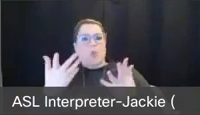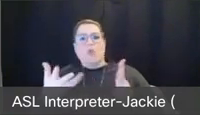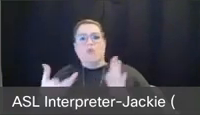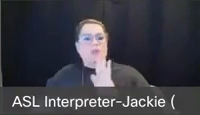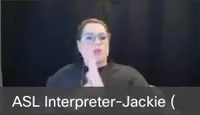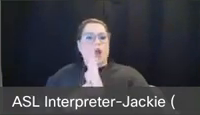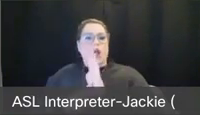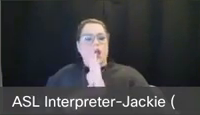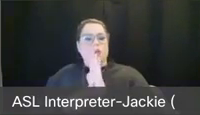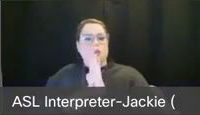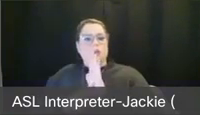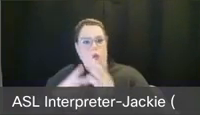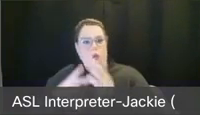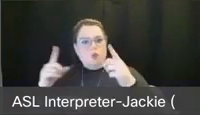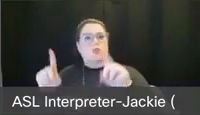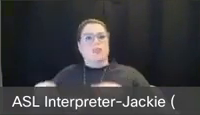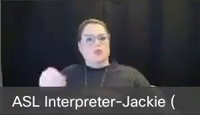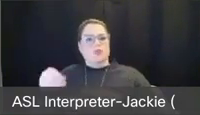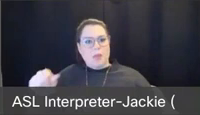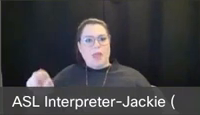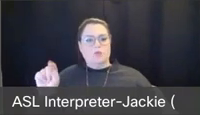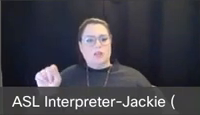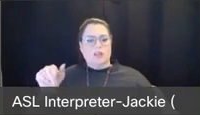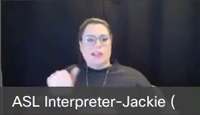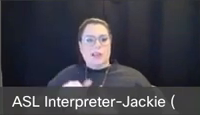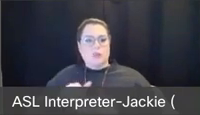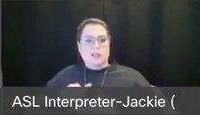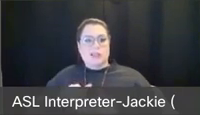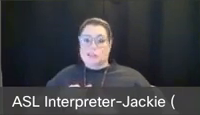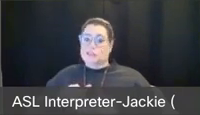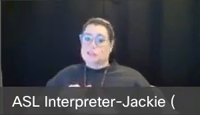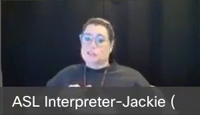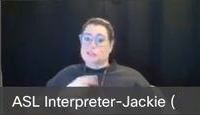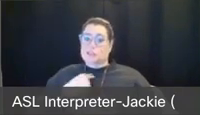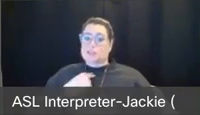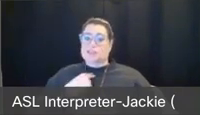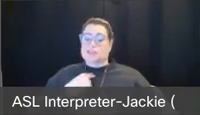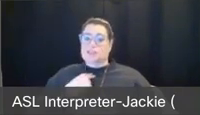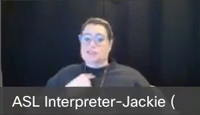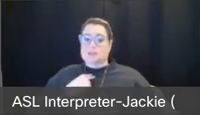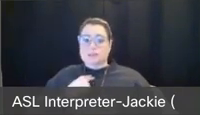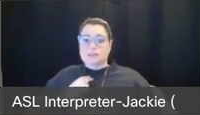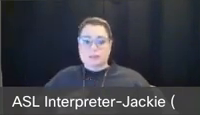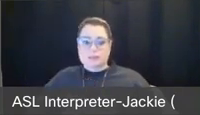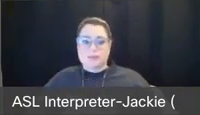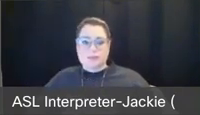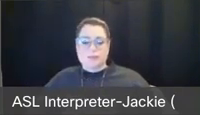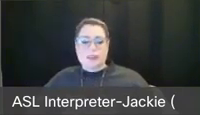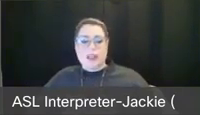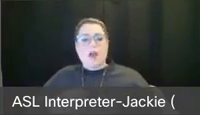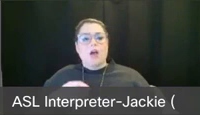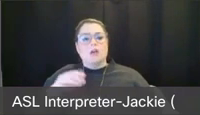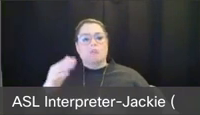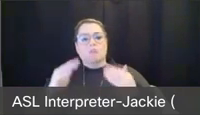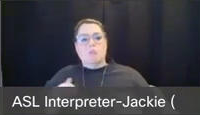agree. And then obviously you also want to make sure that you're not making more than a third of the deposit. So these